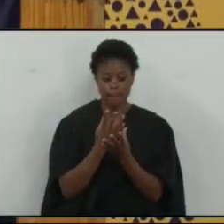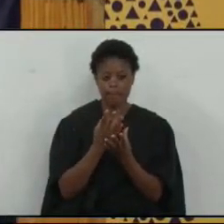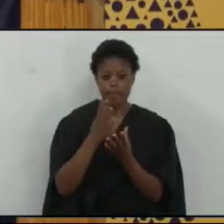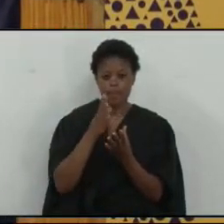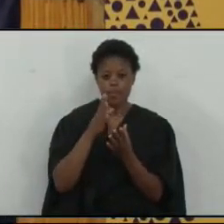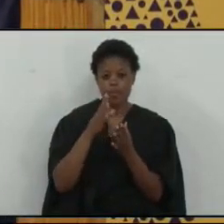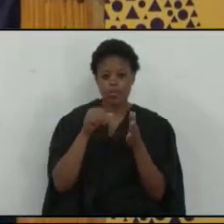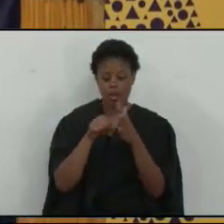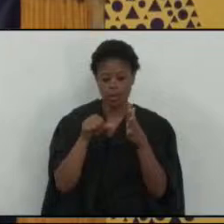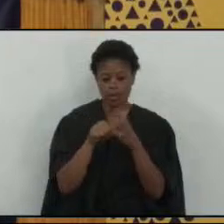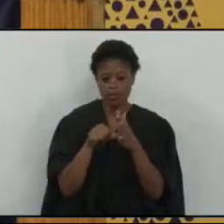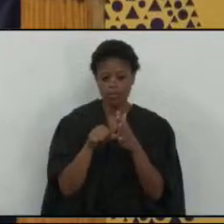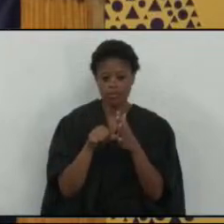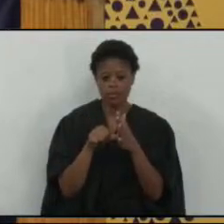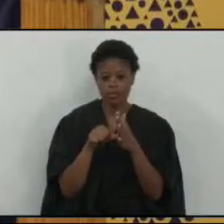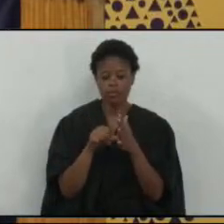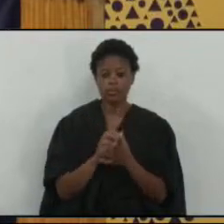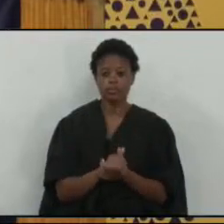importantly,